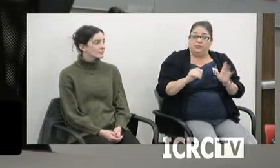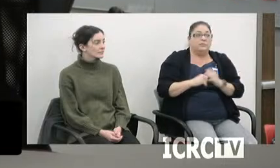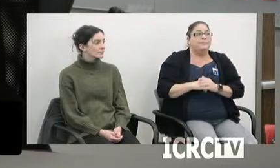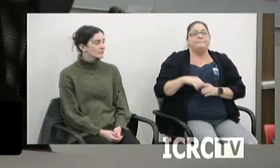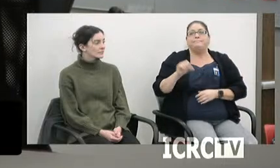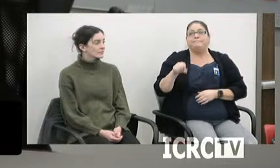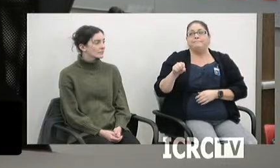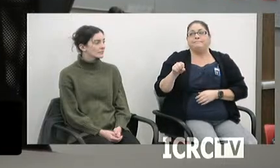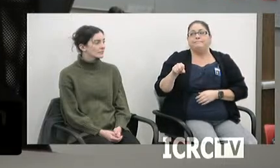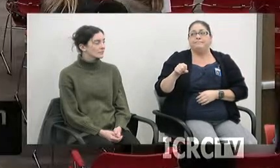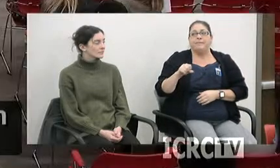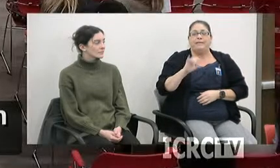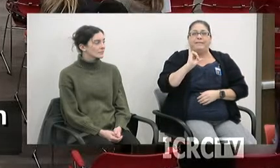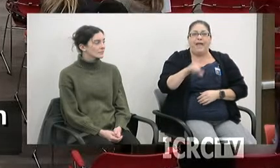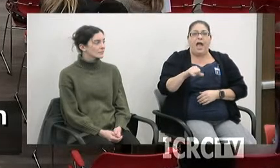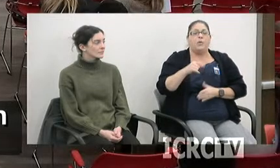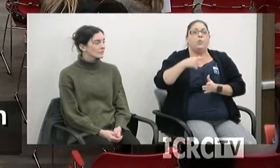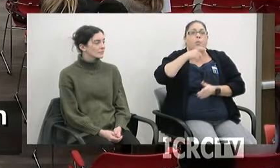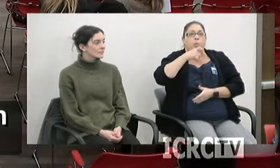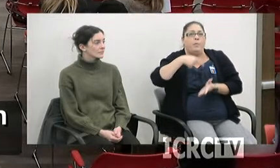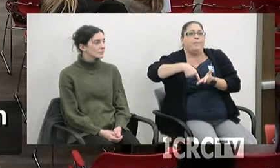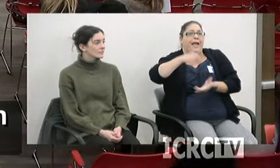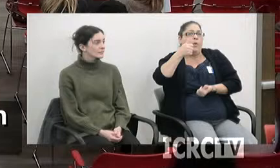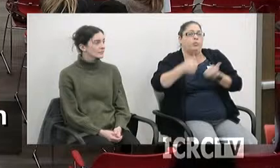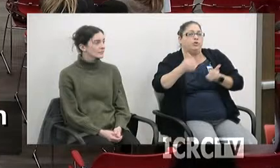paying, like, what portion of that. Yeah.